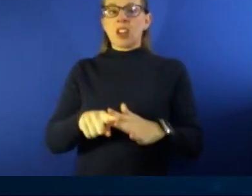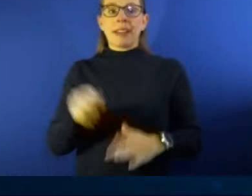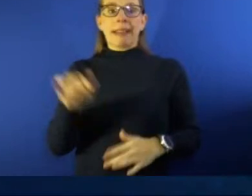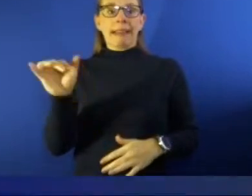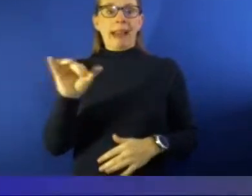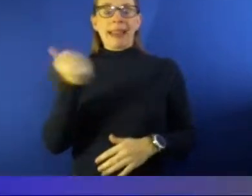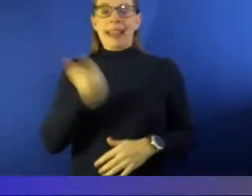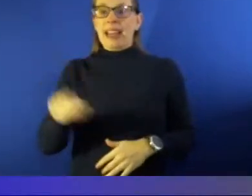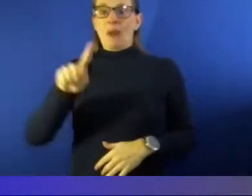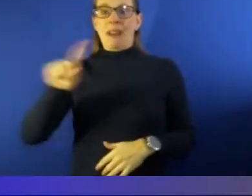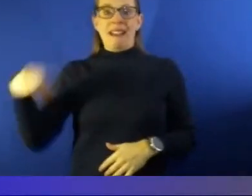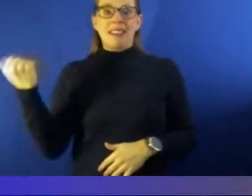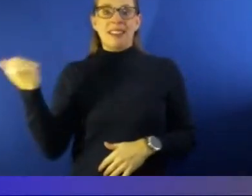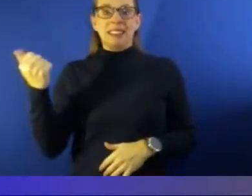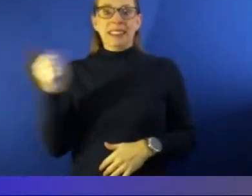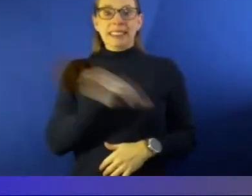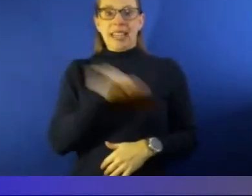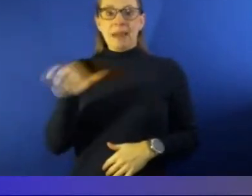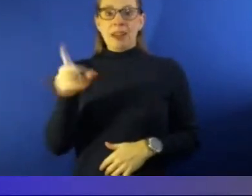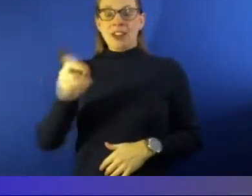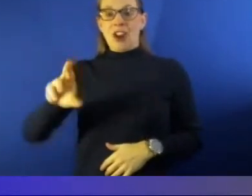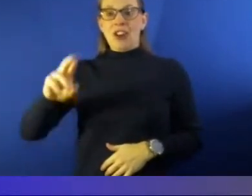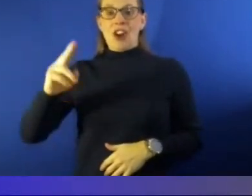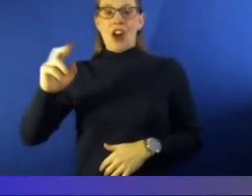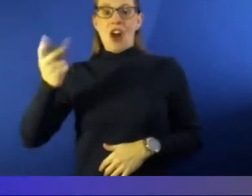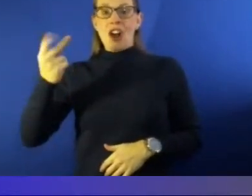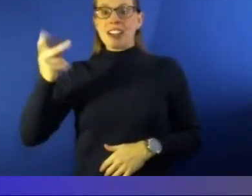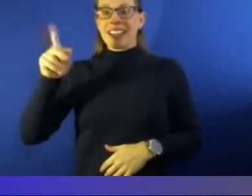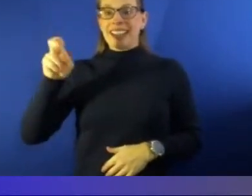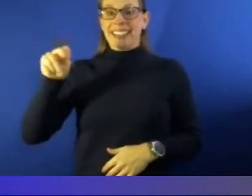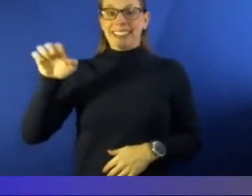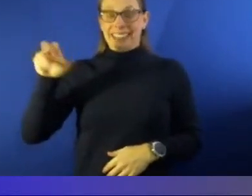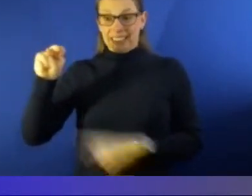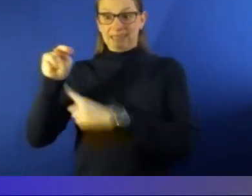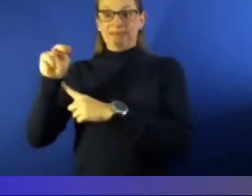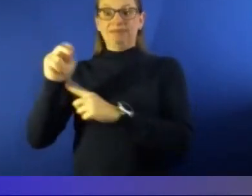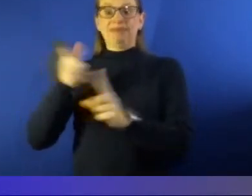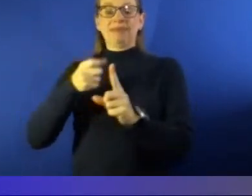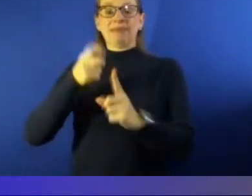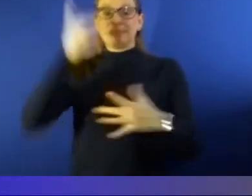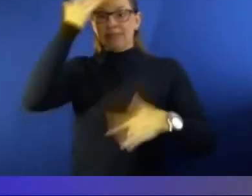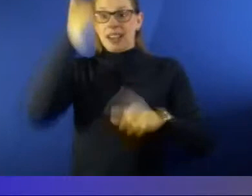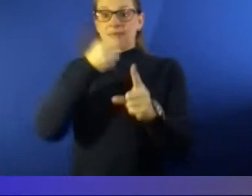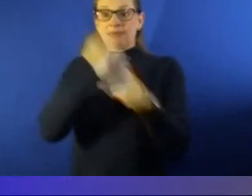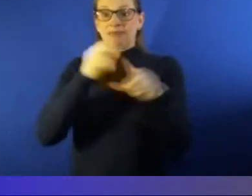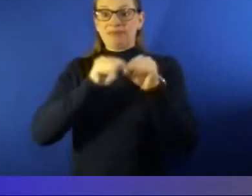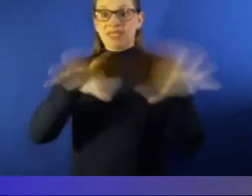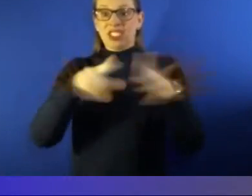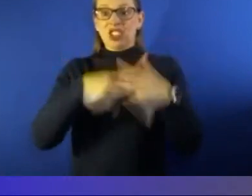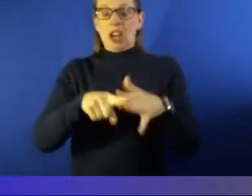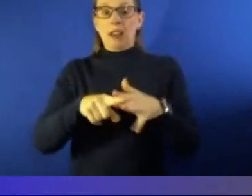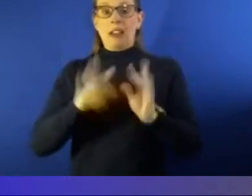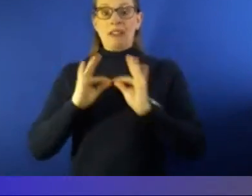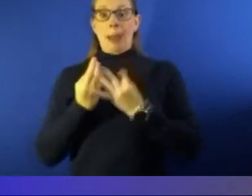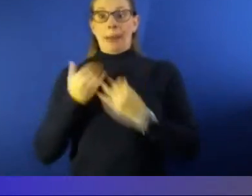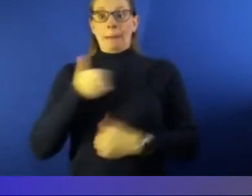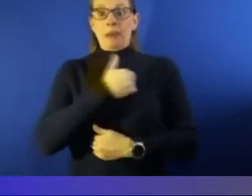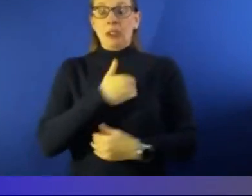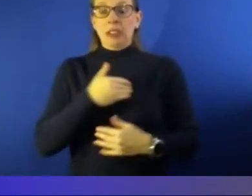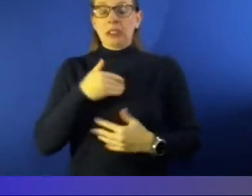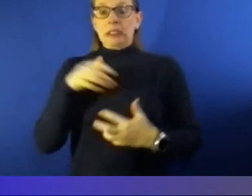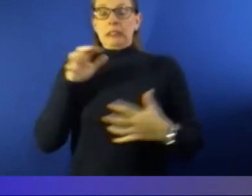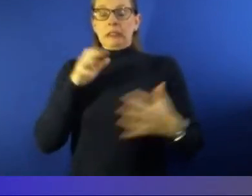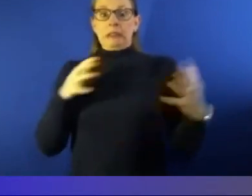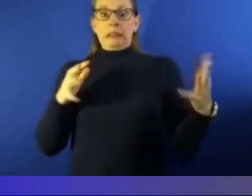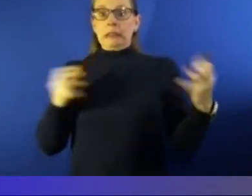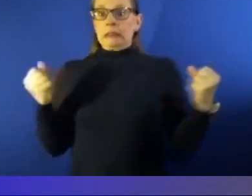probably Dr. Hawkinson had this issue too. When the pandemic started, I had a lot of friends and family who were just scared and confused and asking questions to whatever expert they